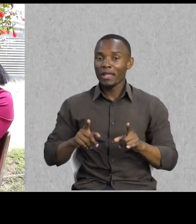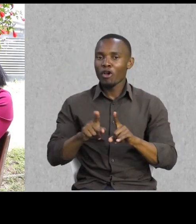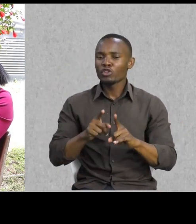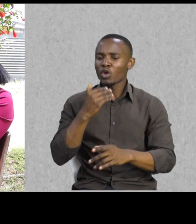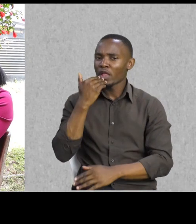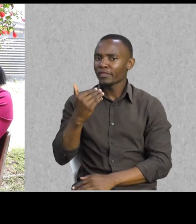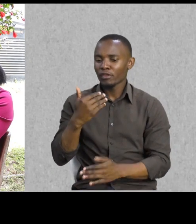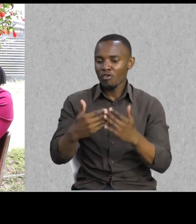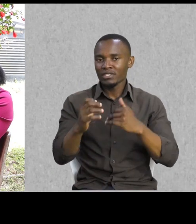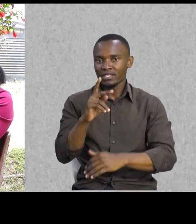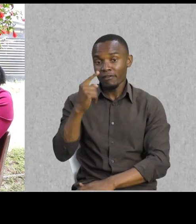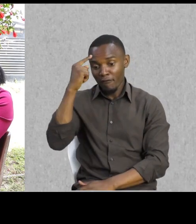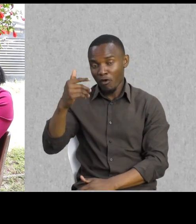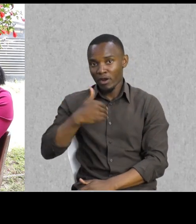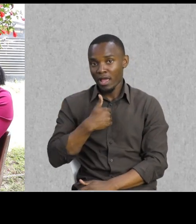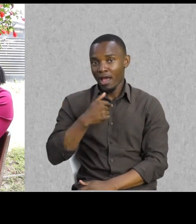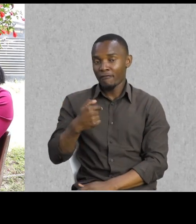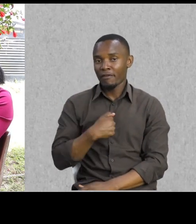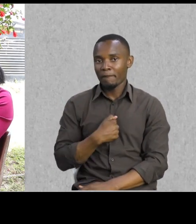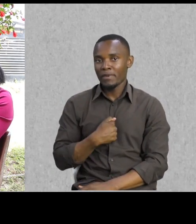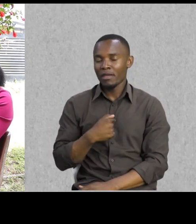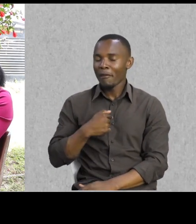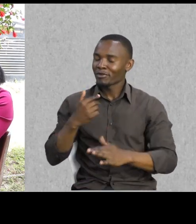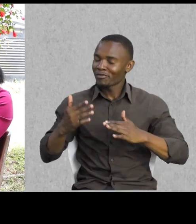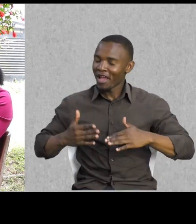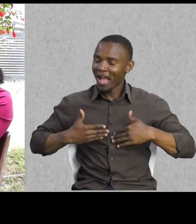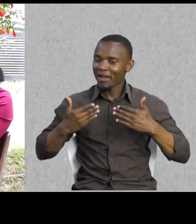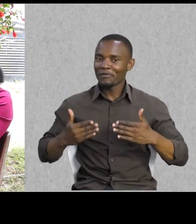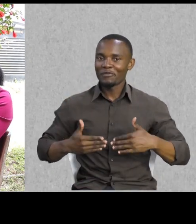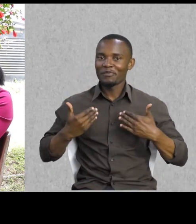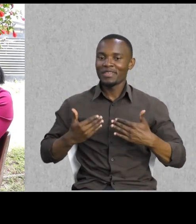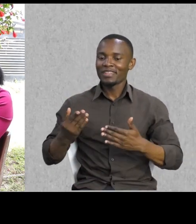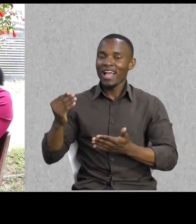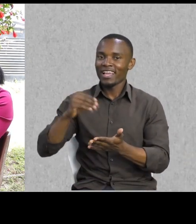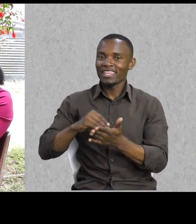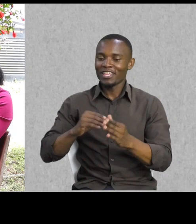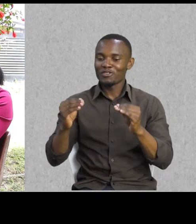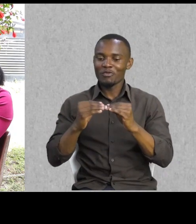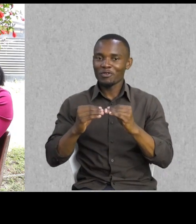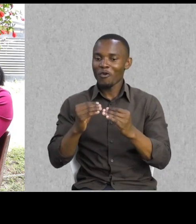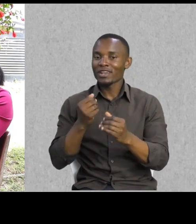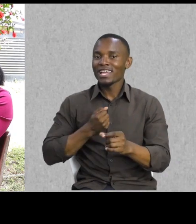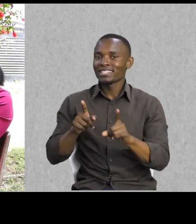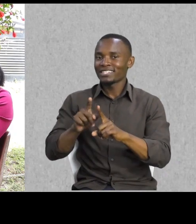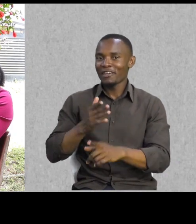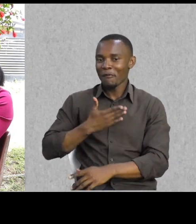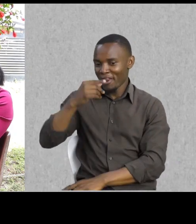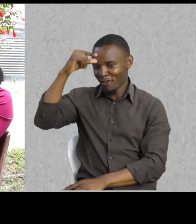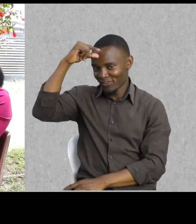you, Science TV, for having me. I'm delighted once again to meet my sister